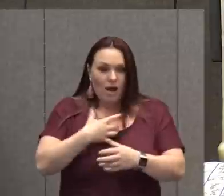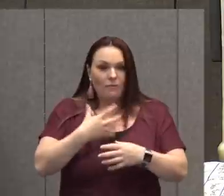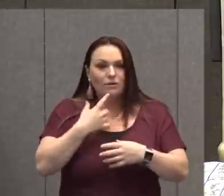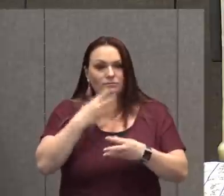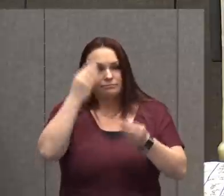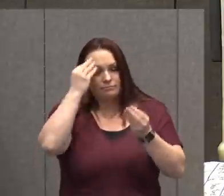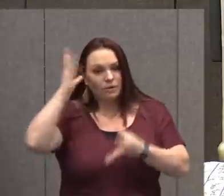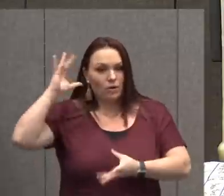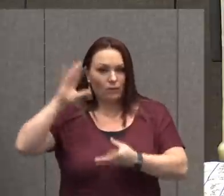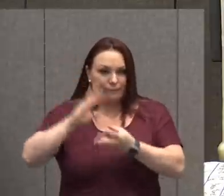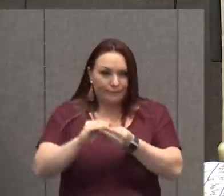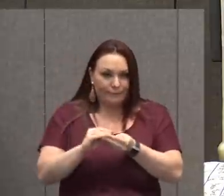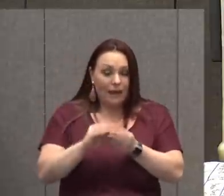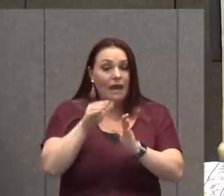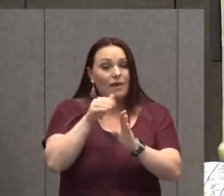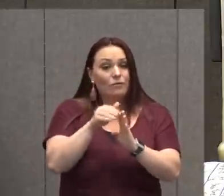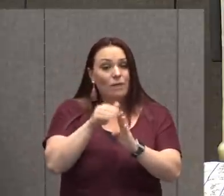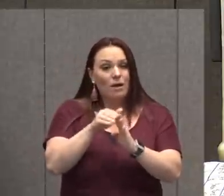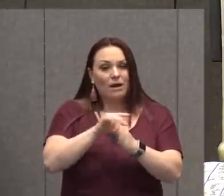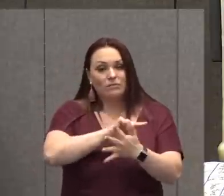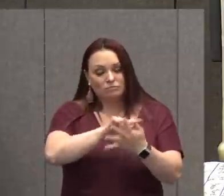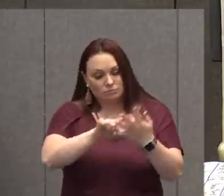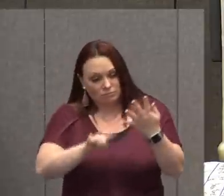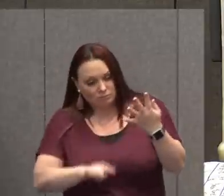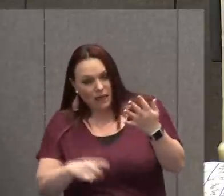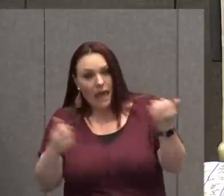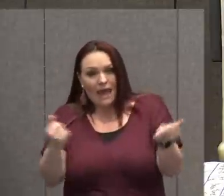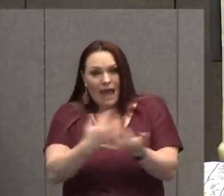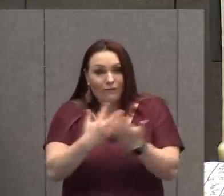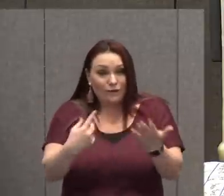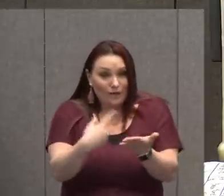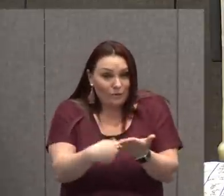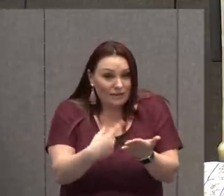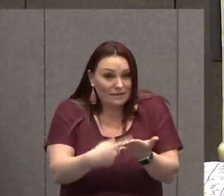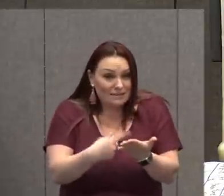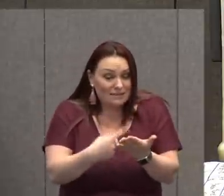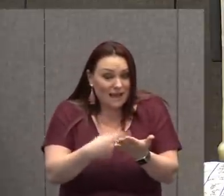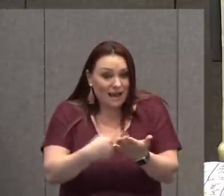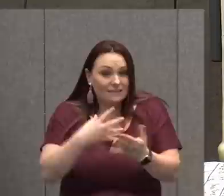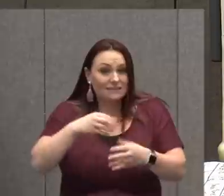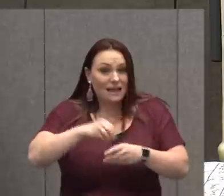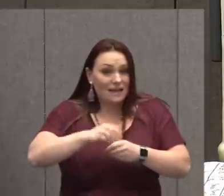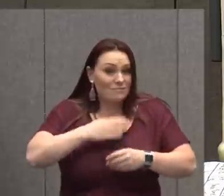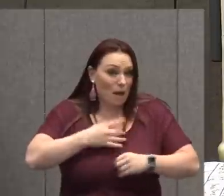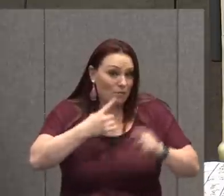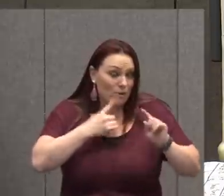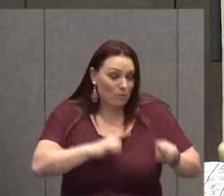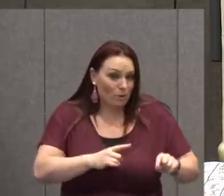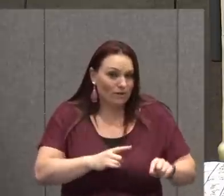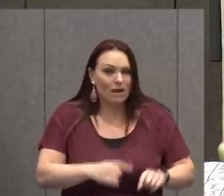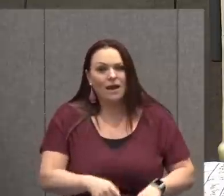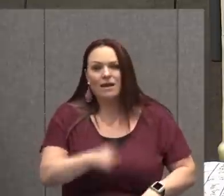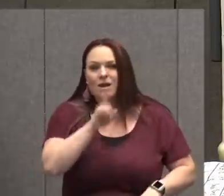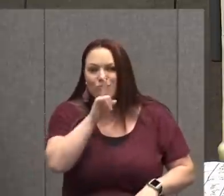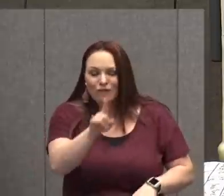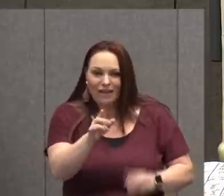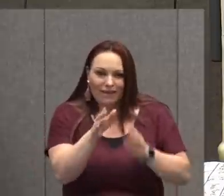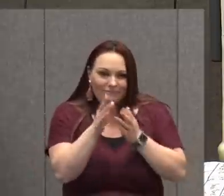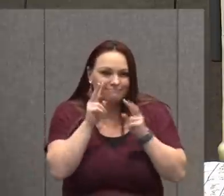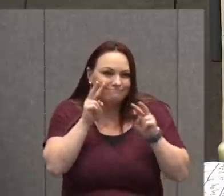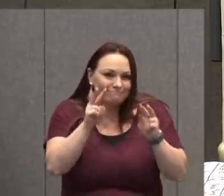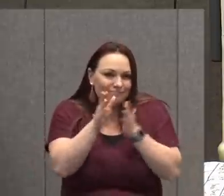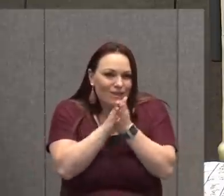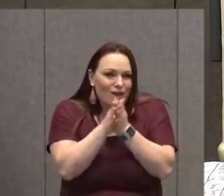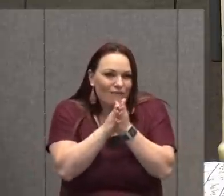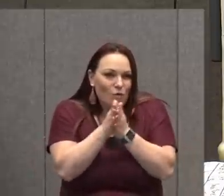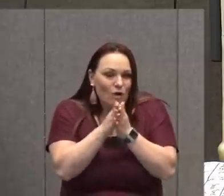the reader of the four things that we covered in my report. So I am looking so forward to you guys being able to do that. Now